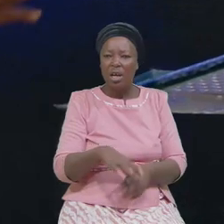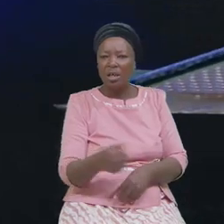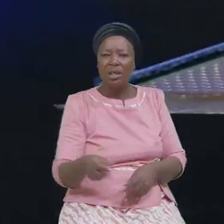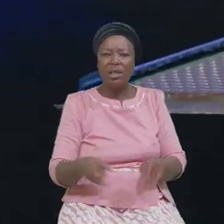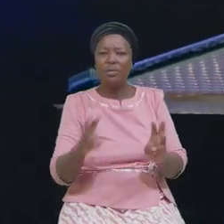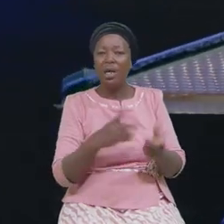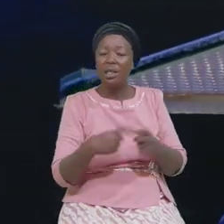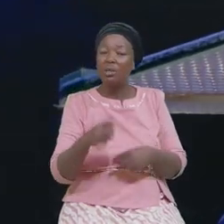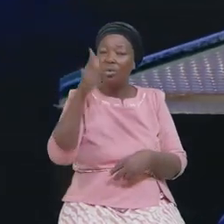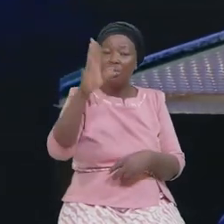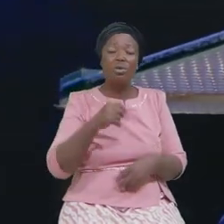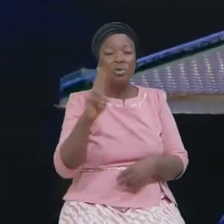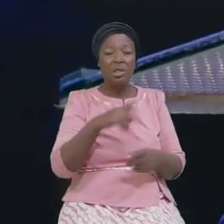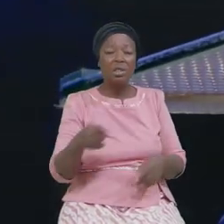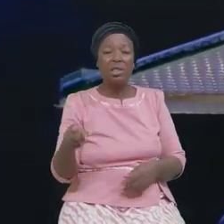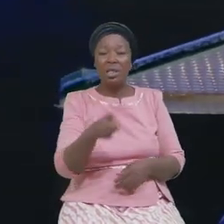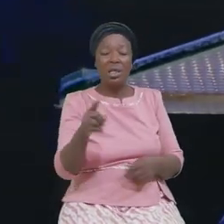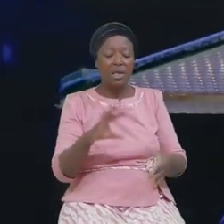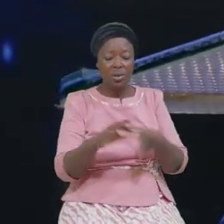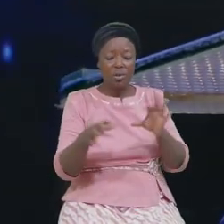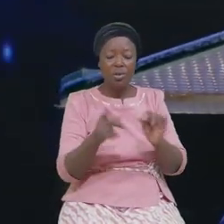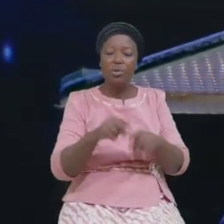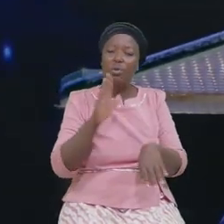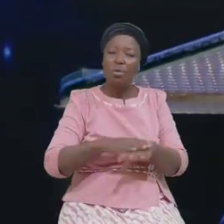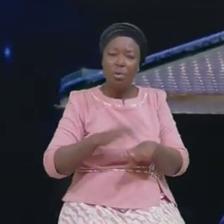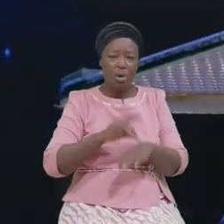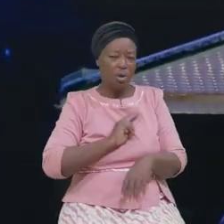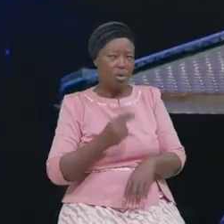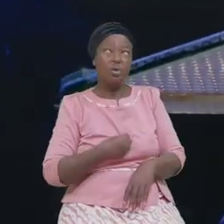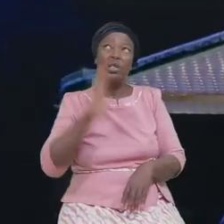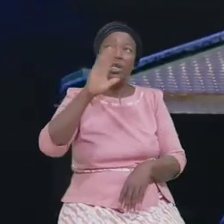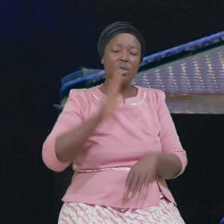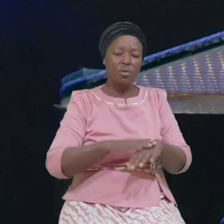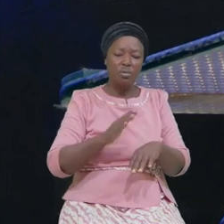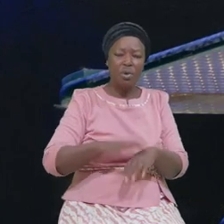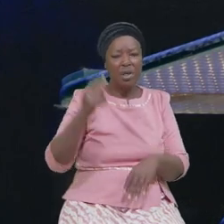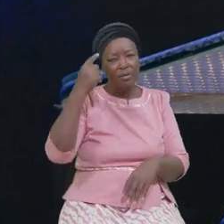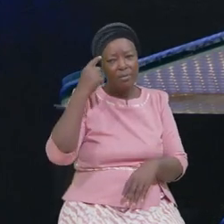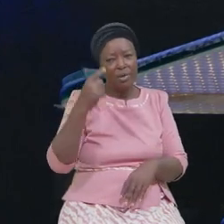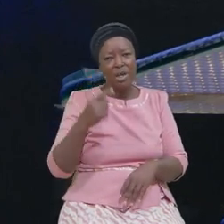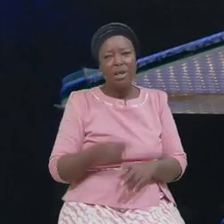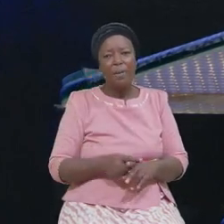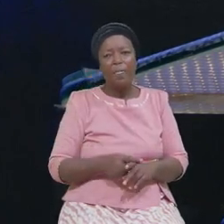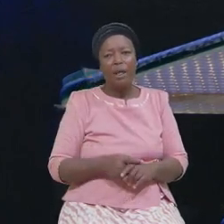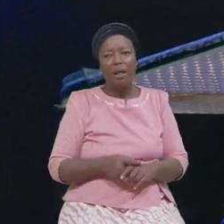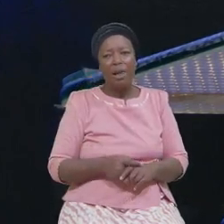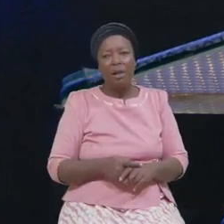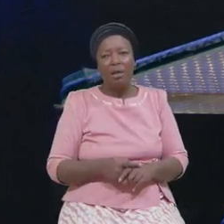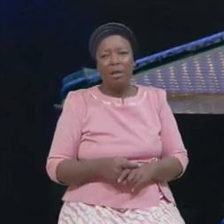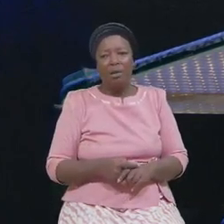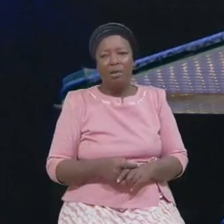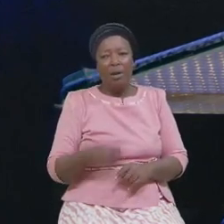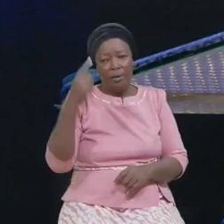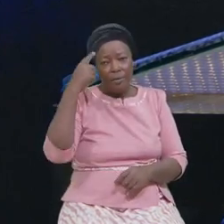God is using their story to warn us. It's warning from wanderers after